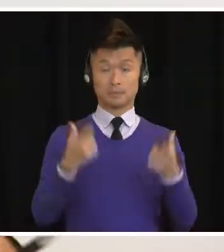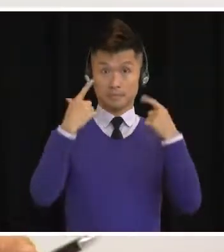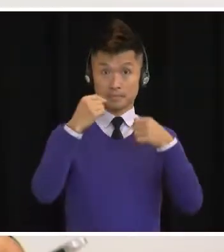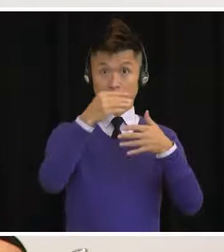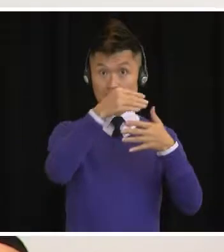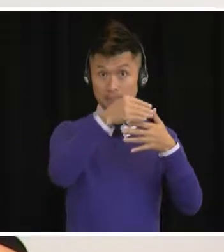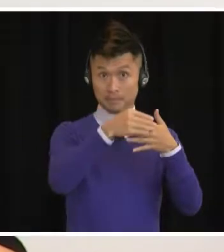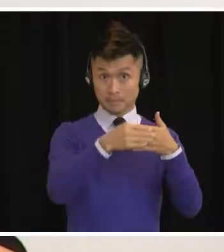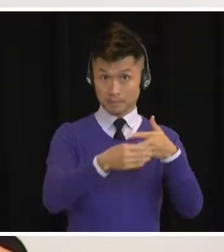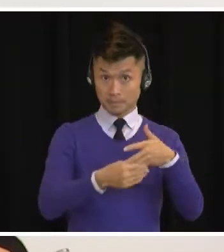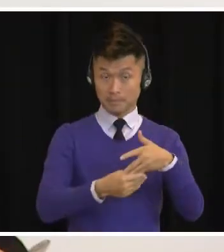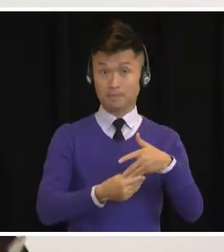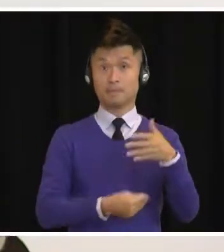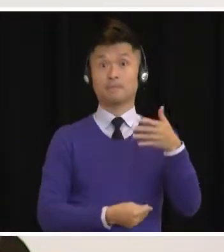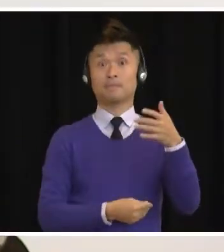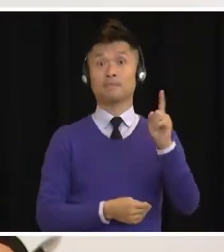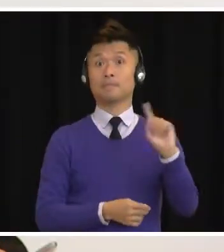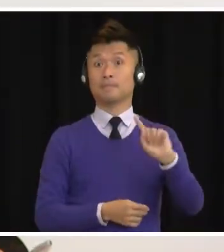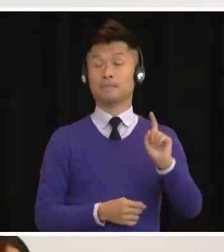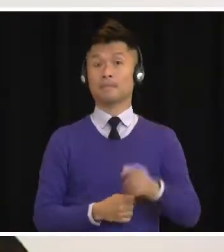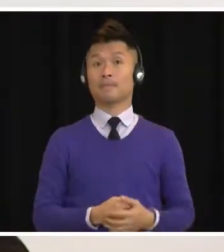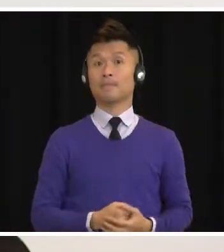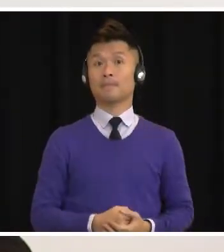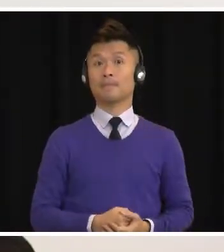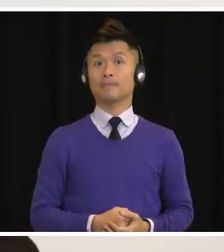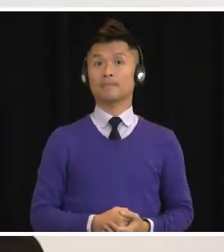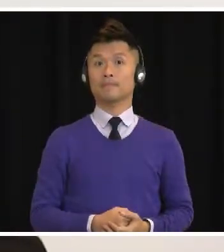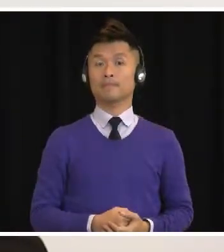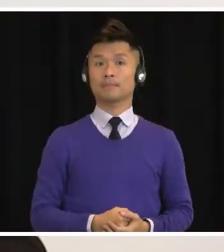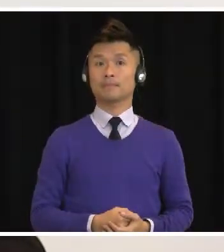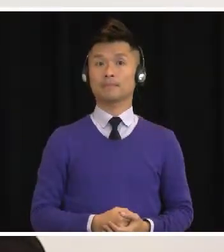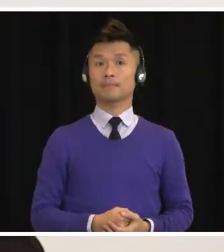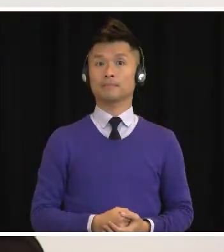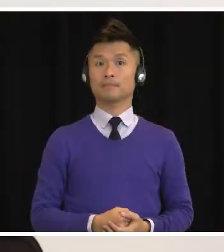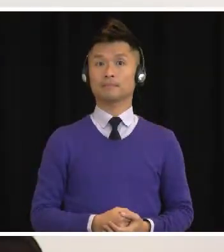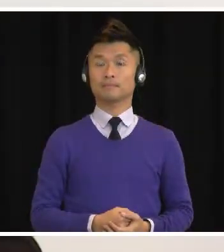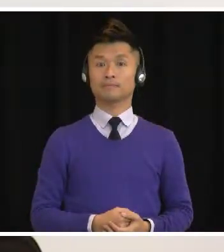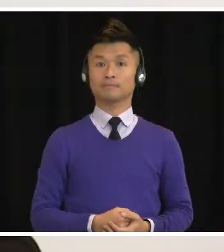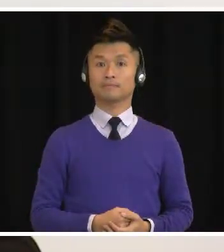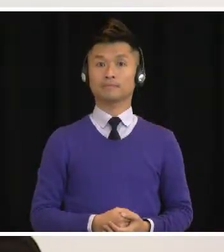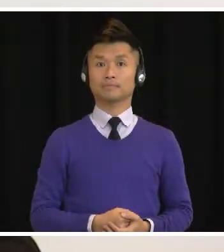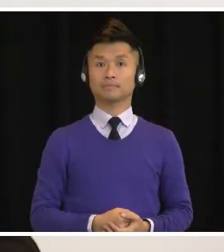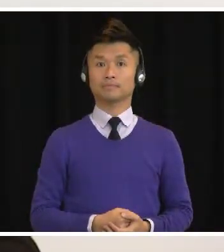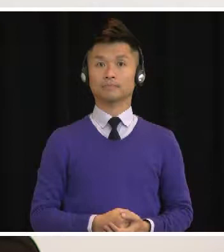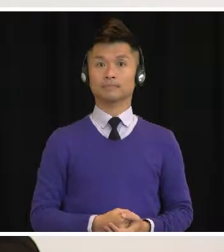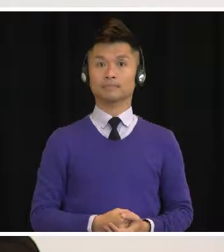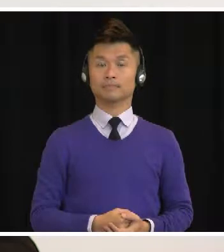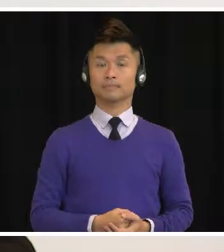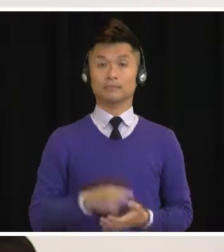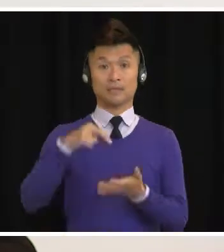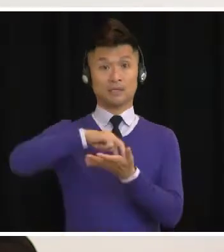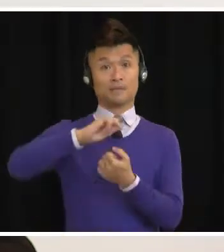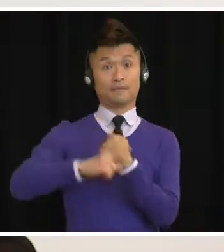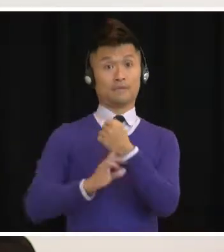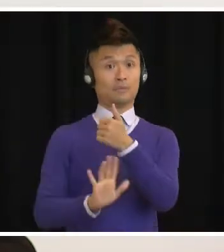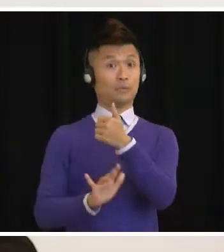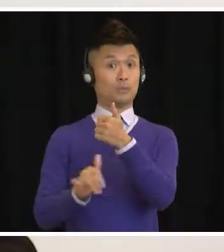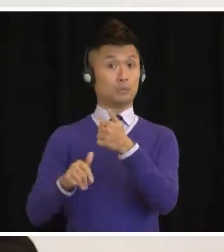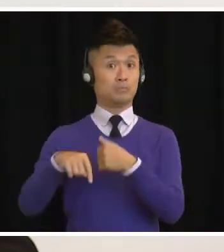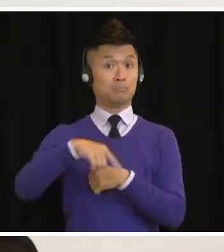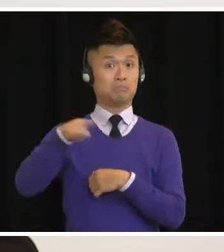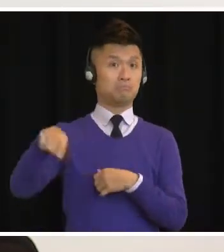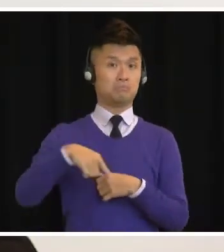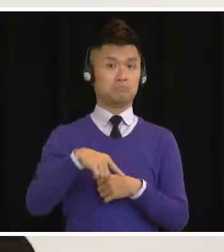those who antagonize the amendment? If we understand this, maybe we